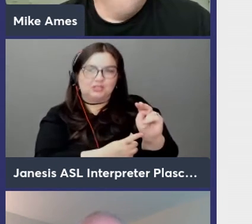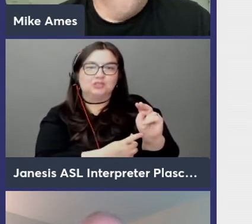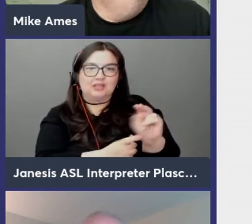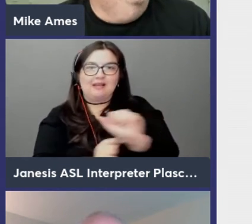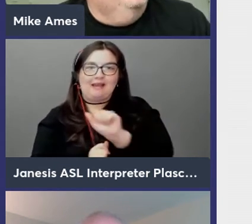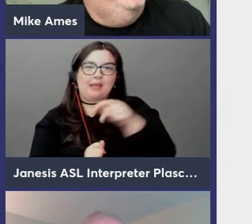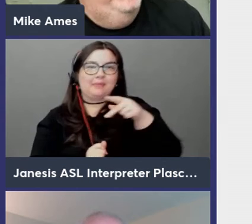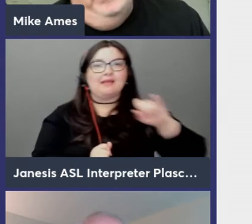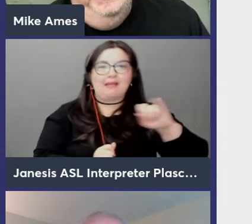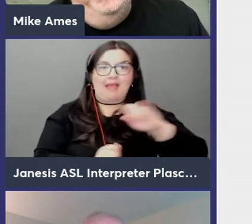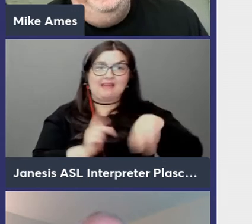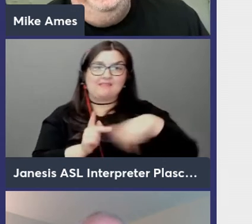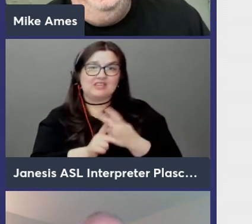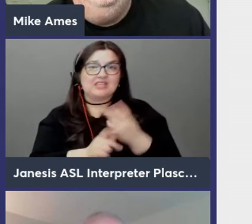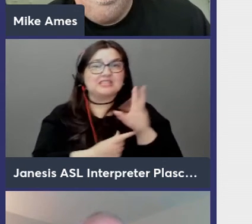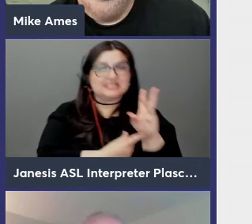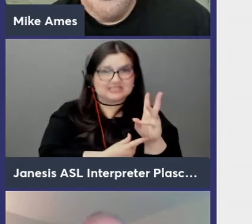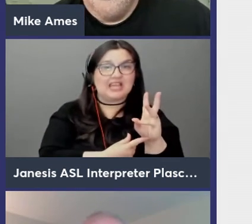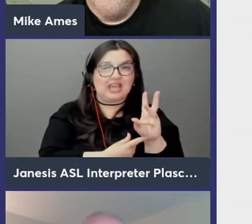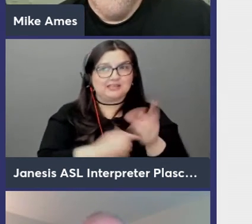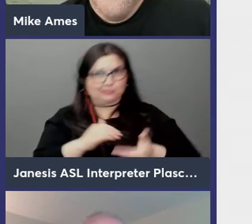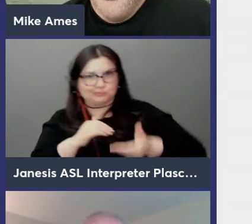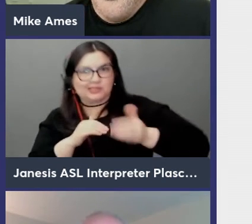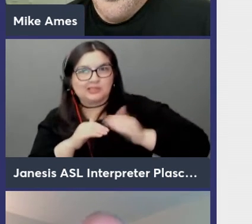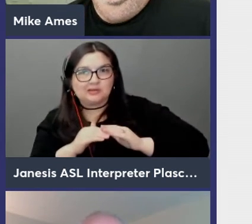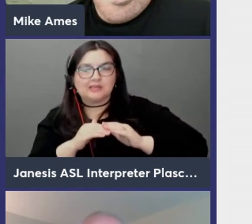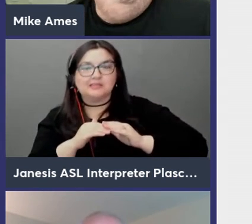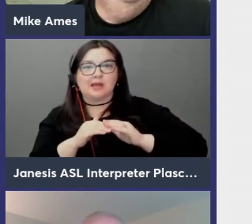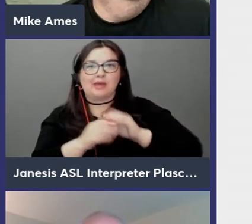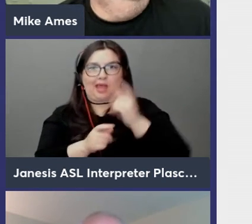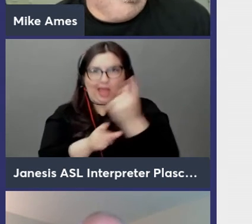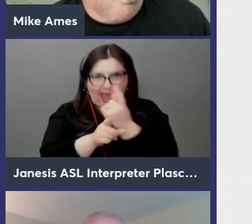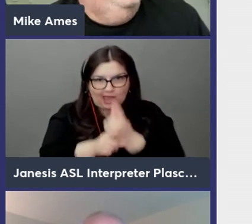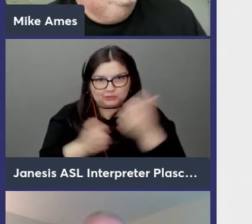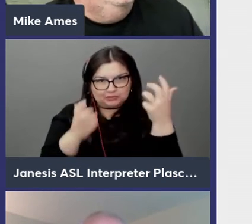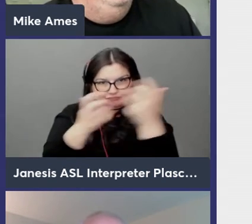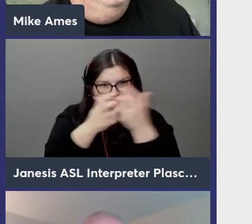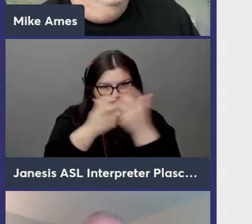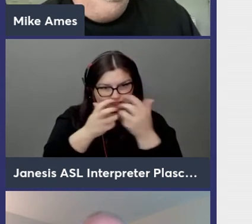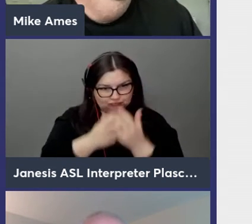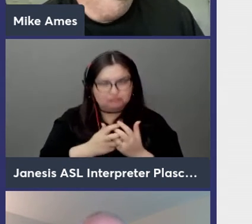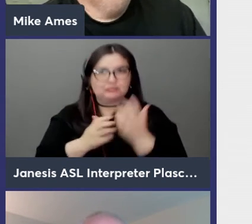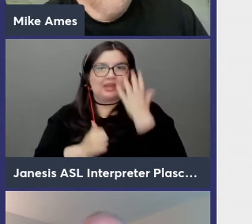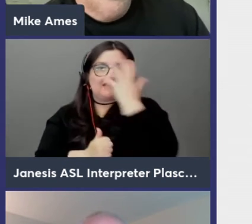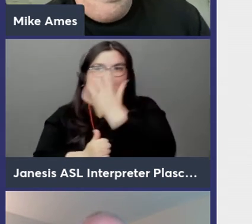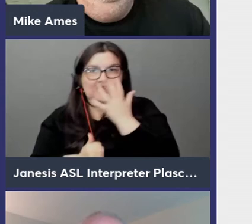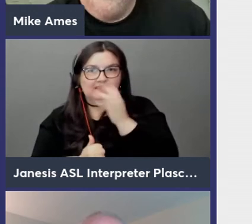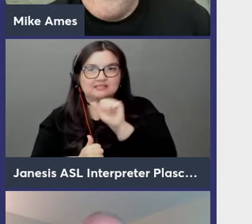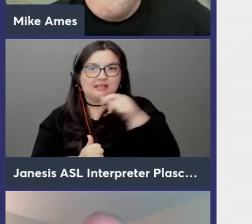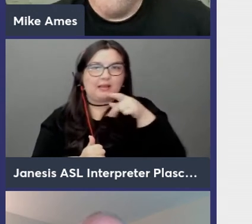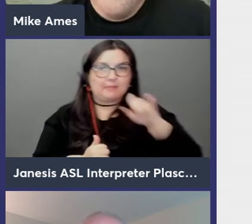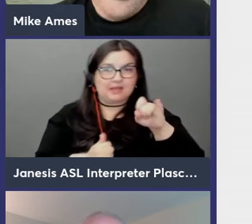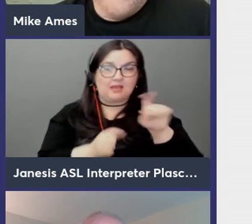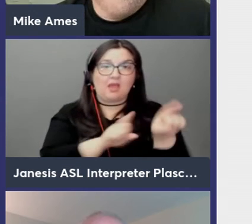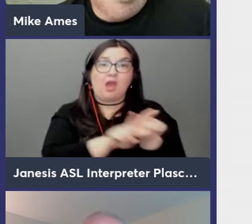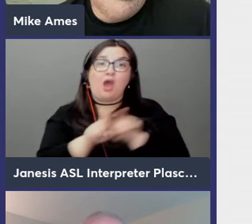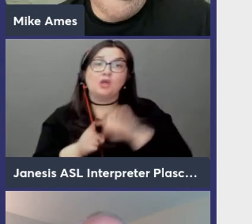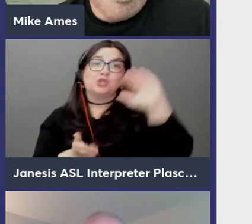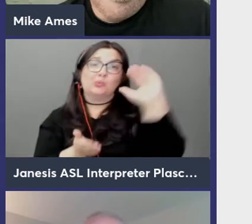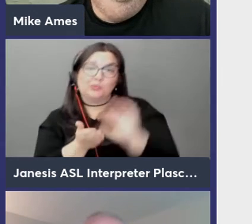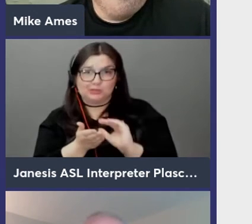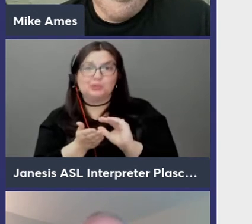into play. Not only did we crank up the accuracy of our Faces API, but we also reduced the latency by